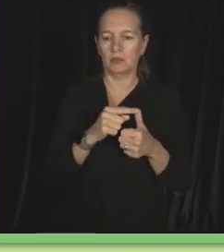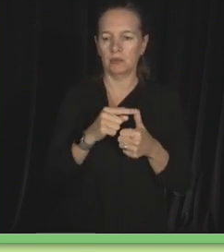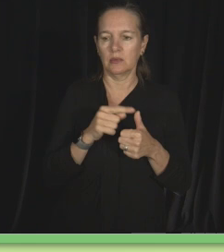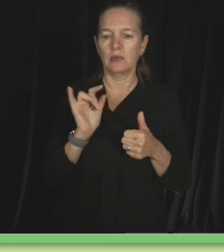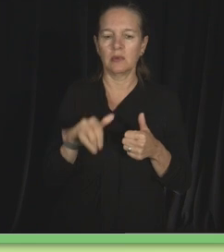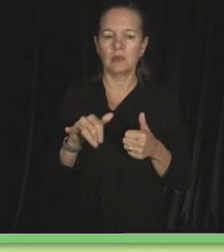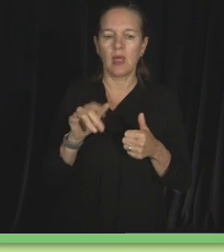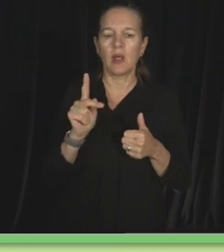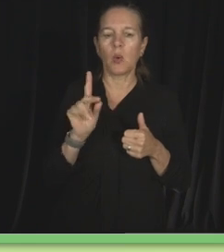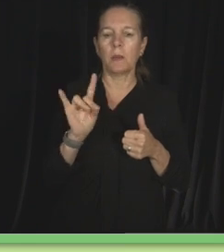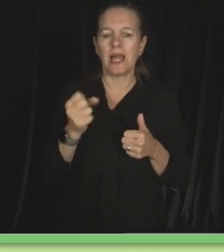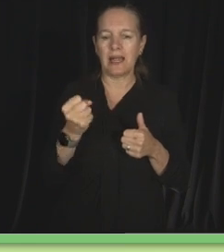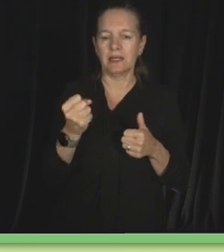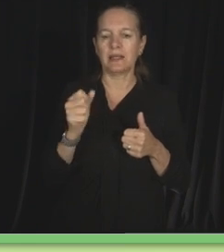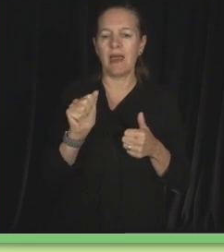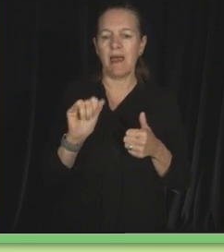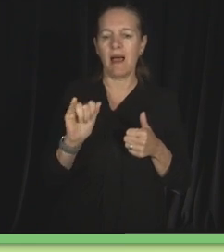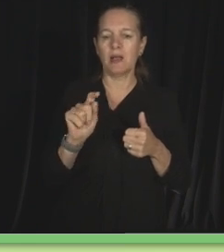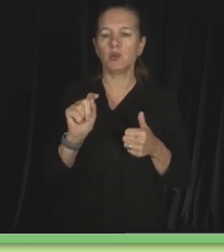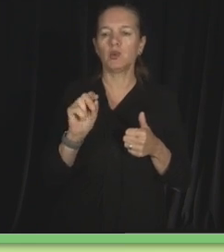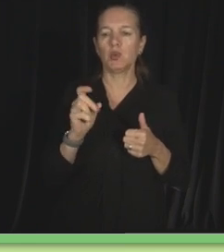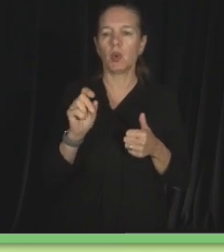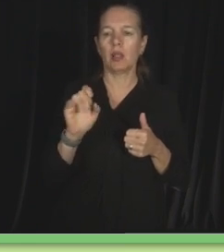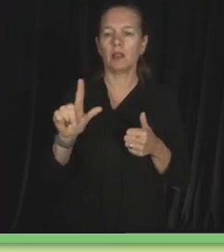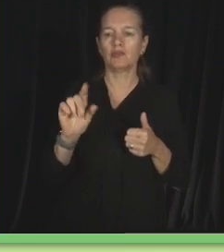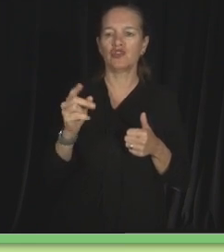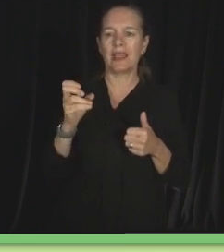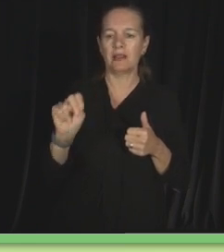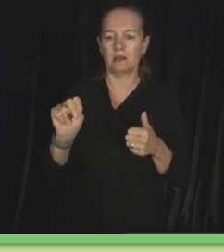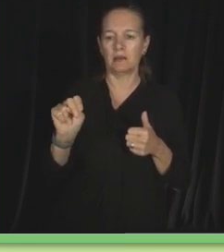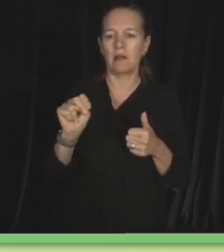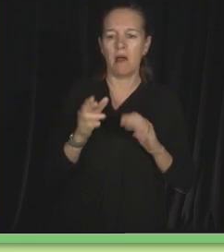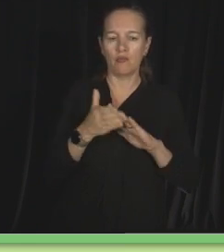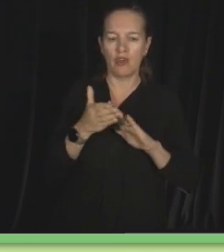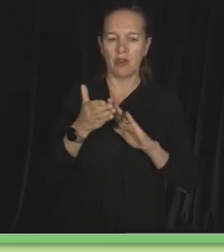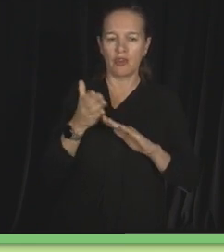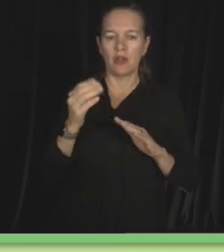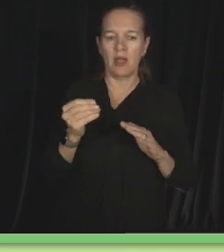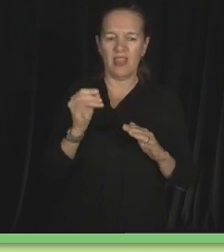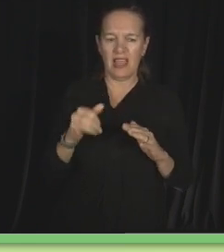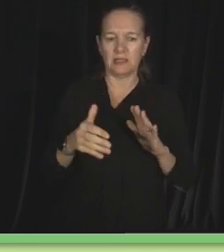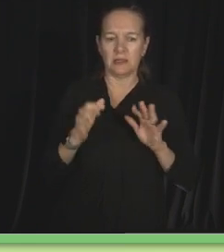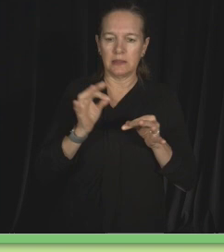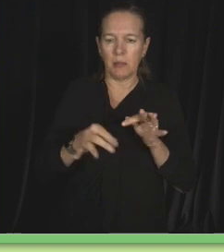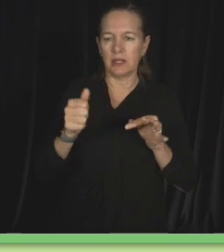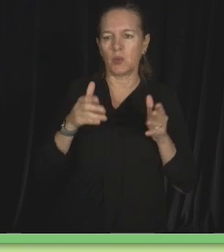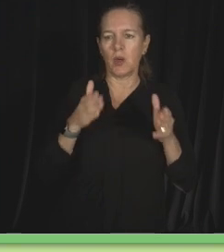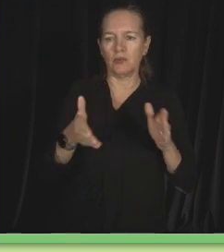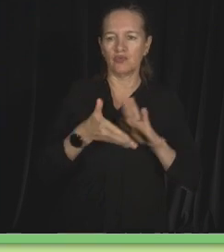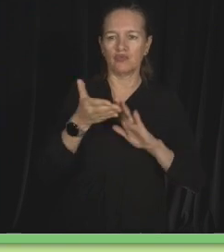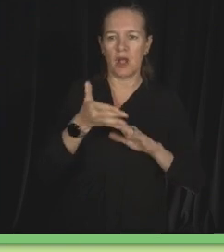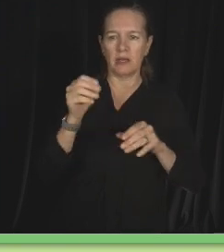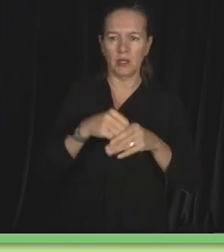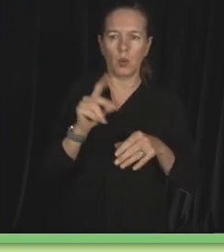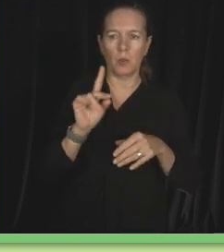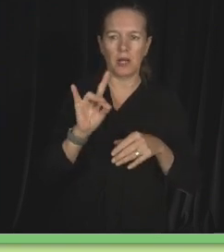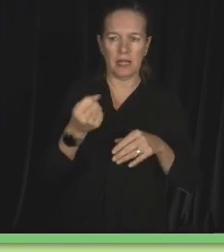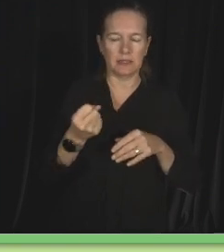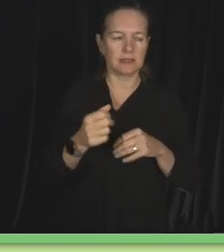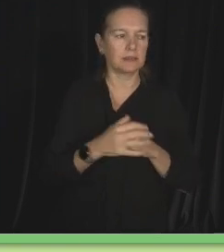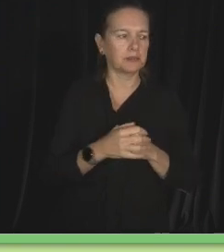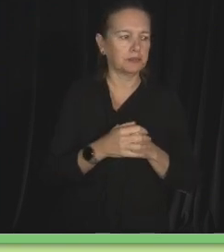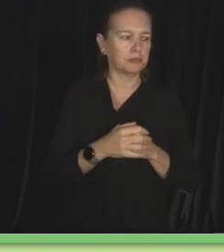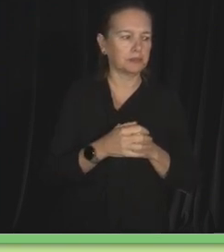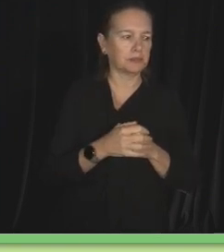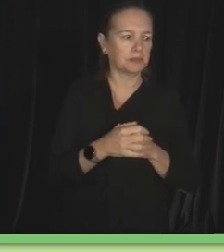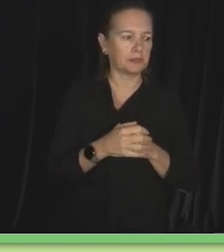operator, possibly the simplest way to run and serve AI inferencing in Kubernetes. It does so via a workspace construct